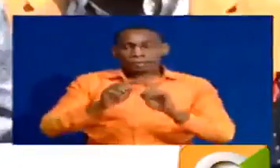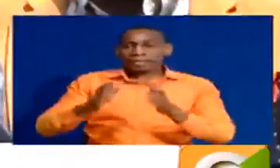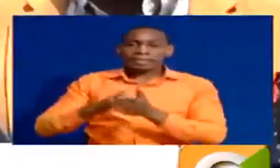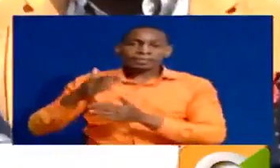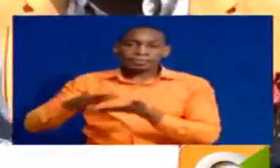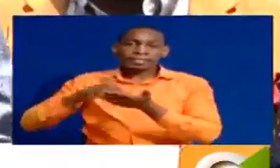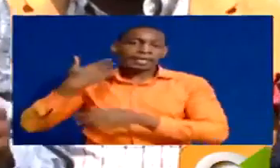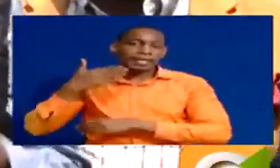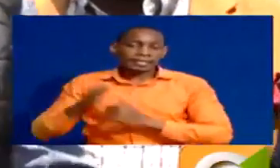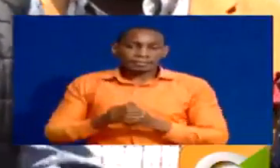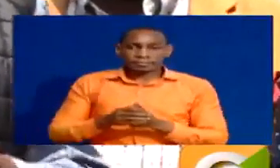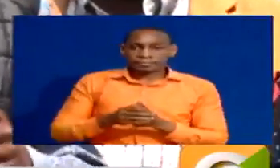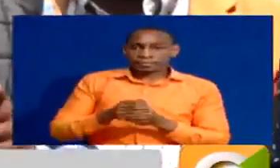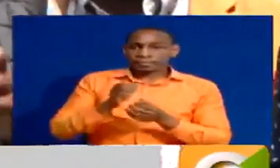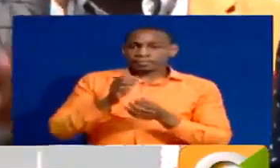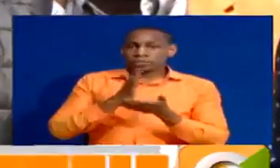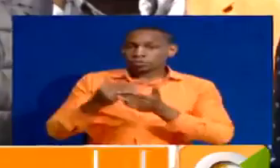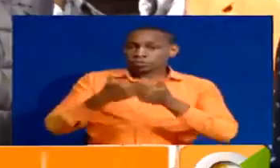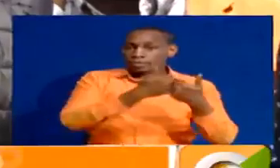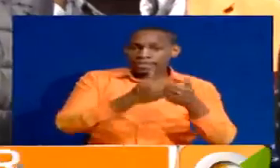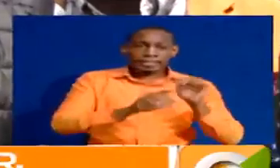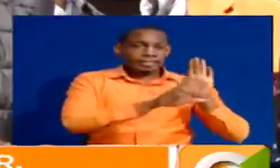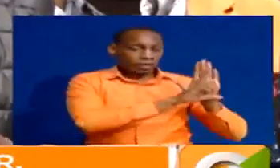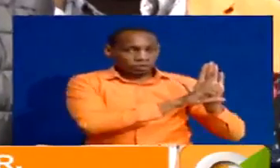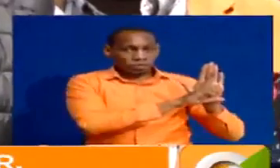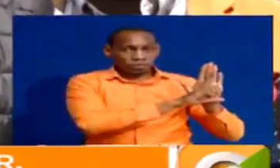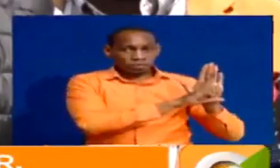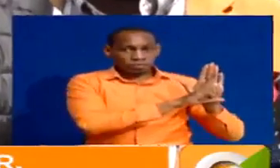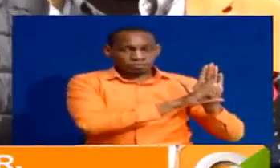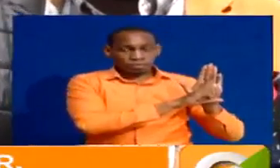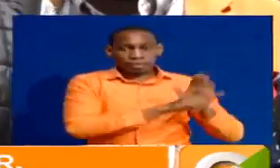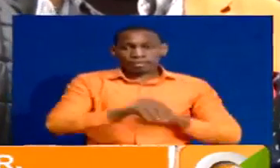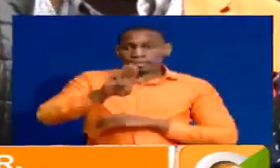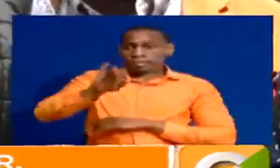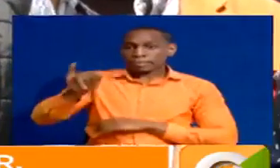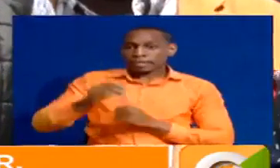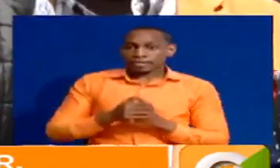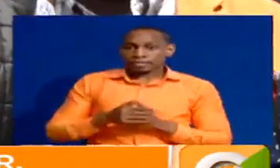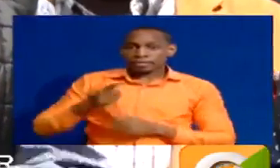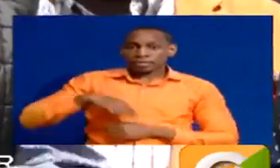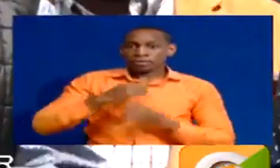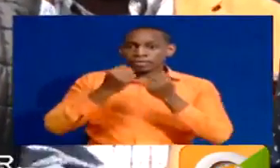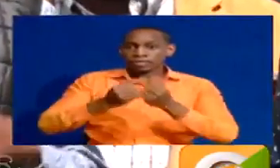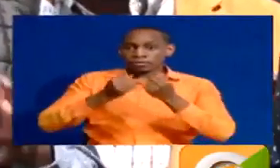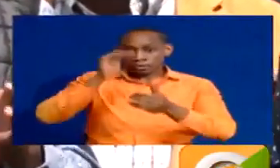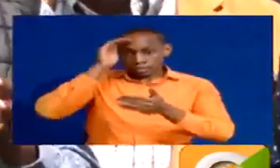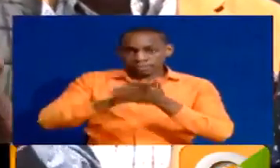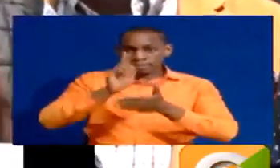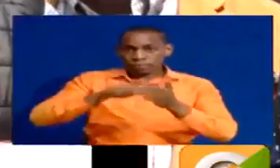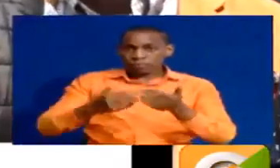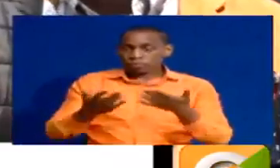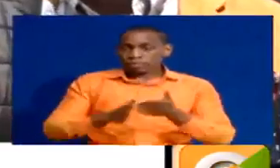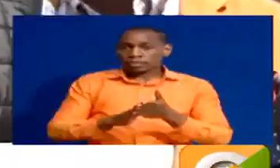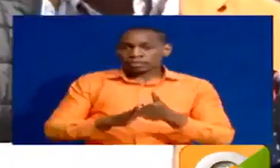hate. Even if there are challenges, legal challenges within the BBI, we strongly believe that